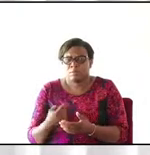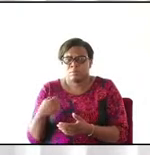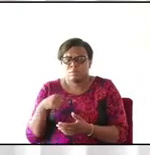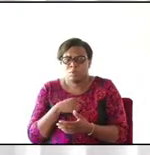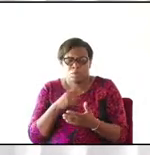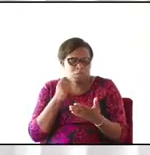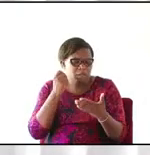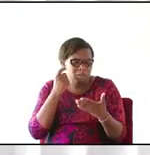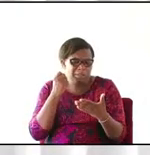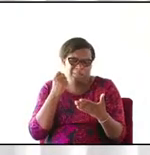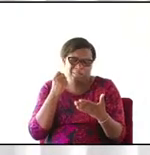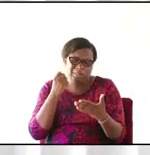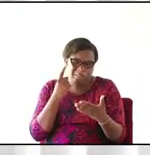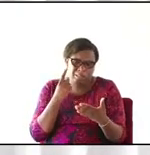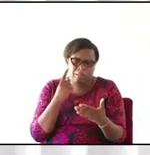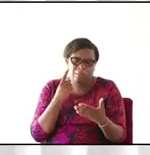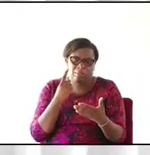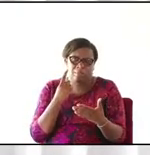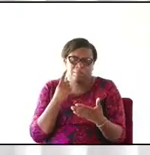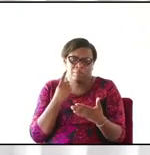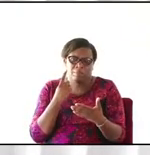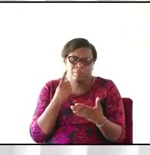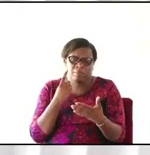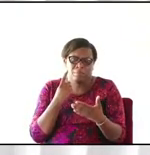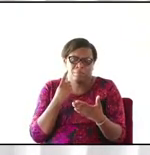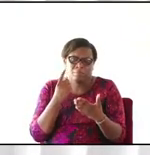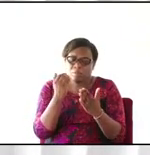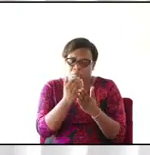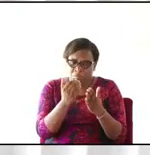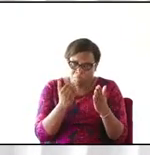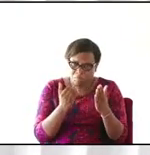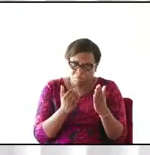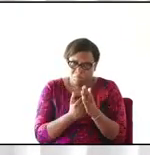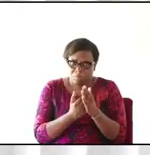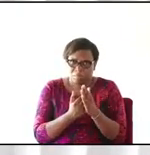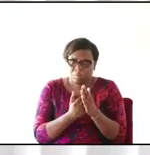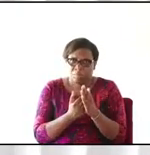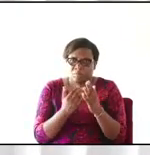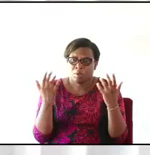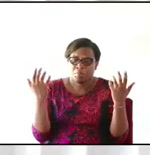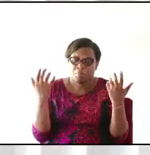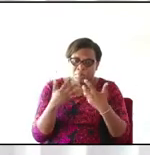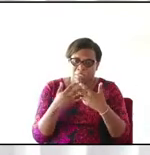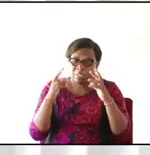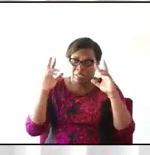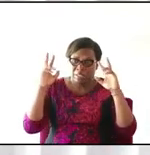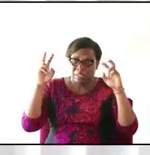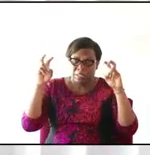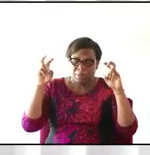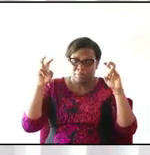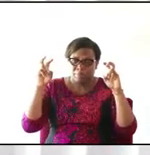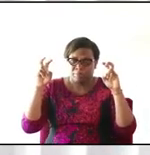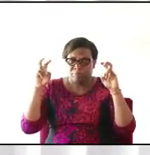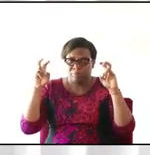better understand the text in light of the theme.